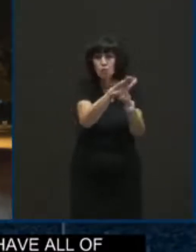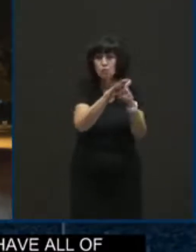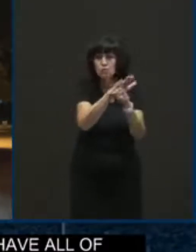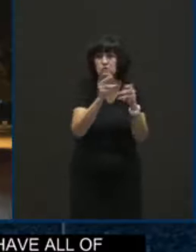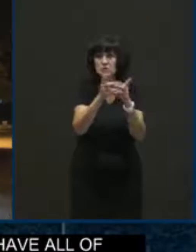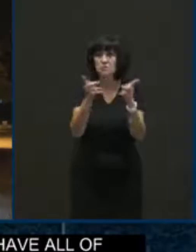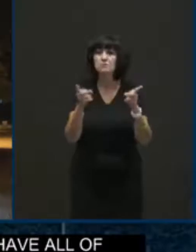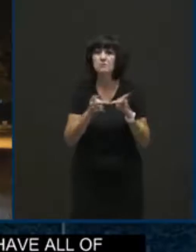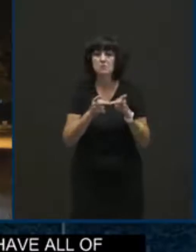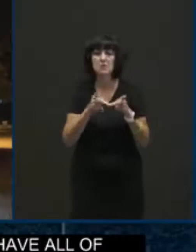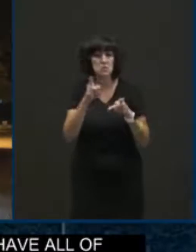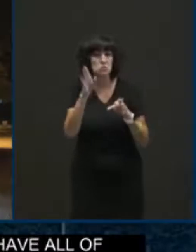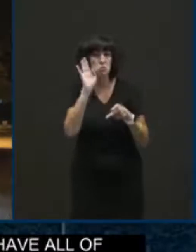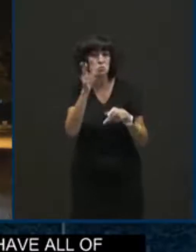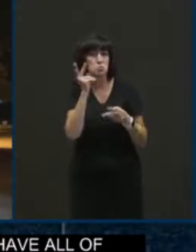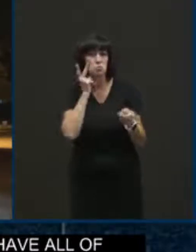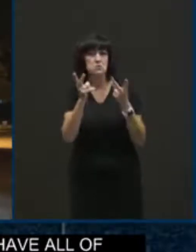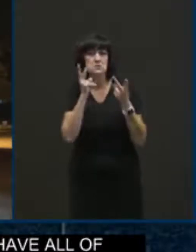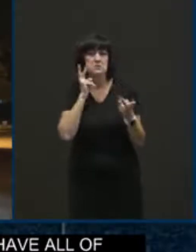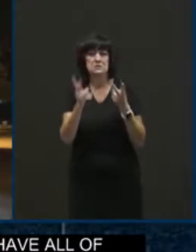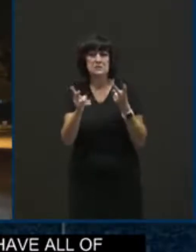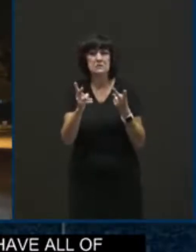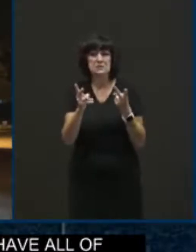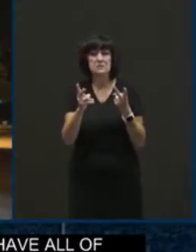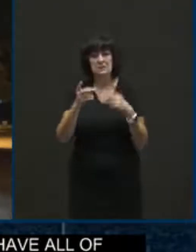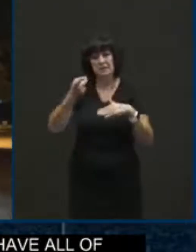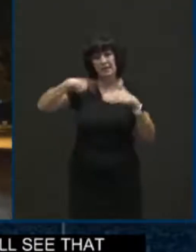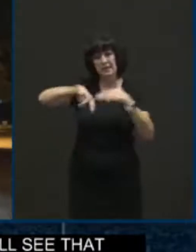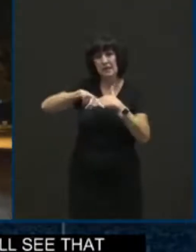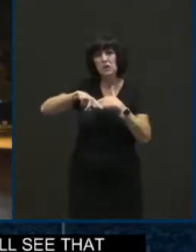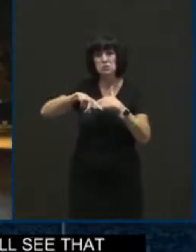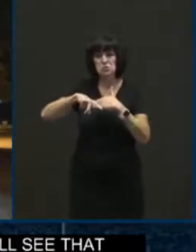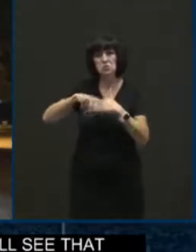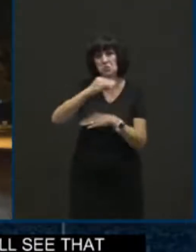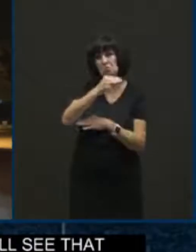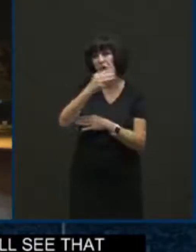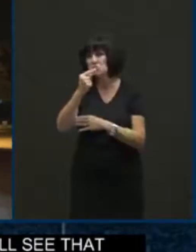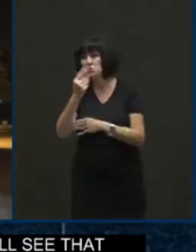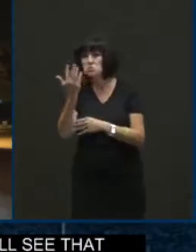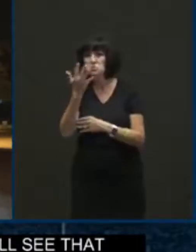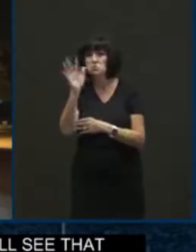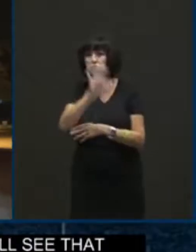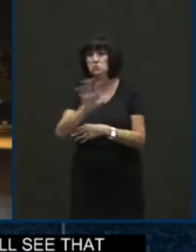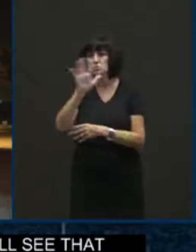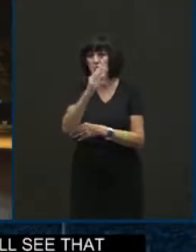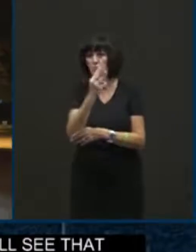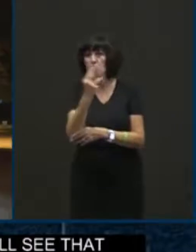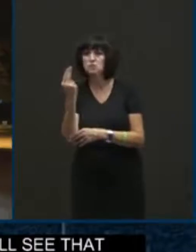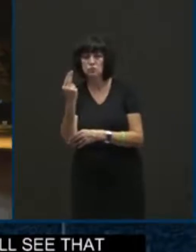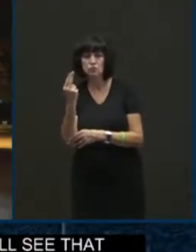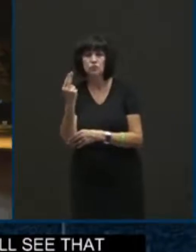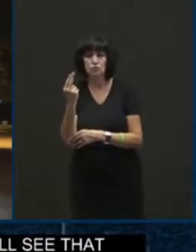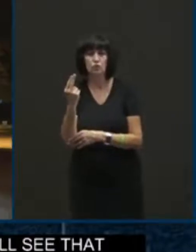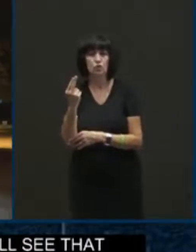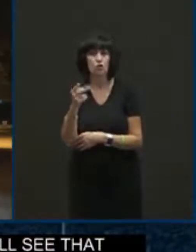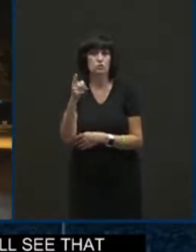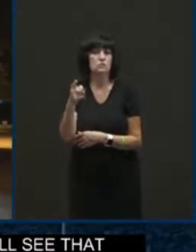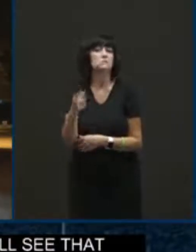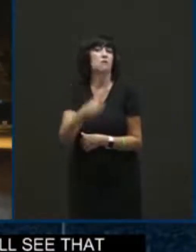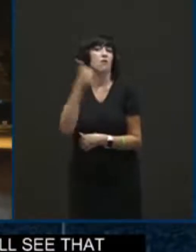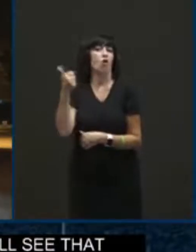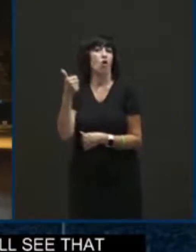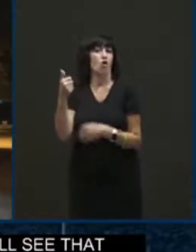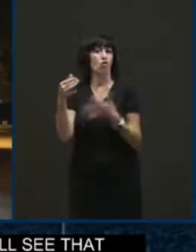will see that probably early to mid next week, and we're excited that we've partnered with them to even bring one more layer, one more option to